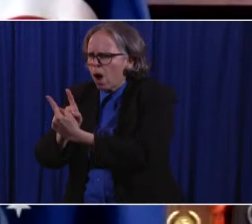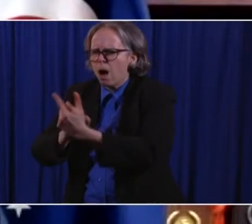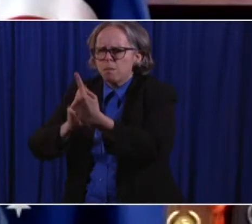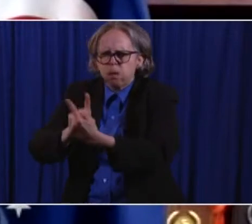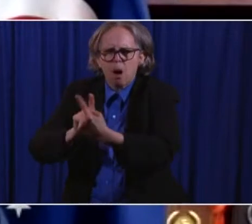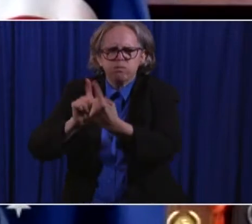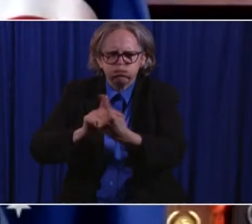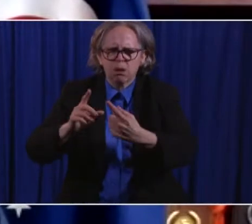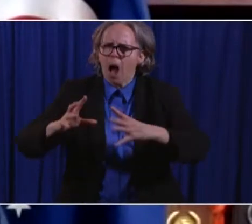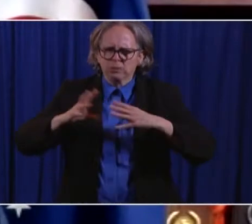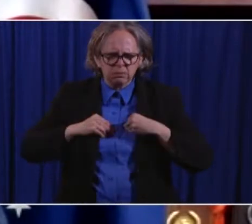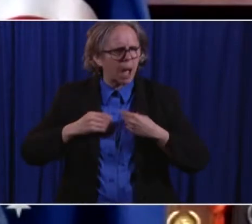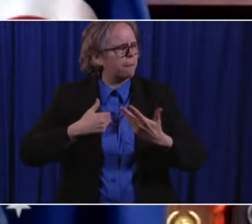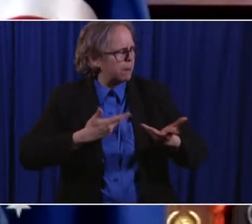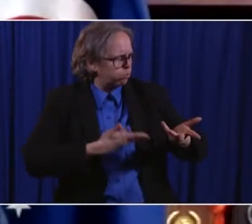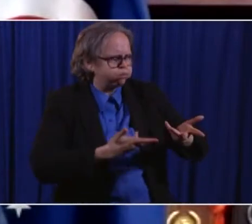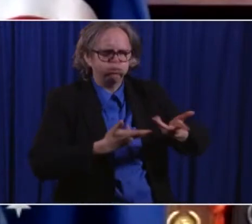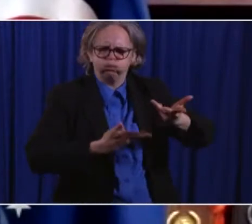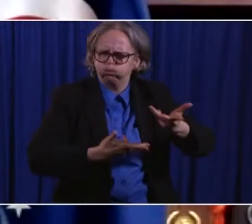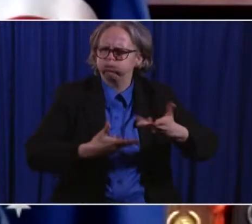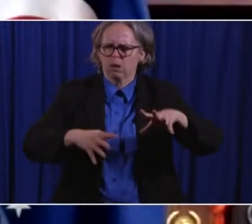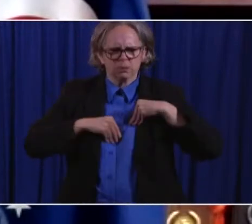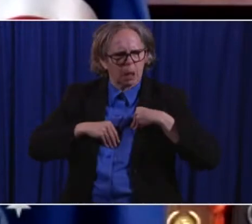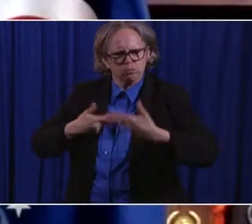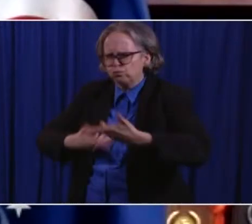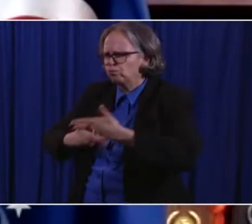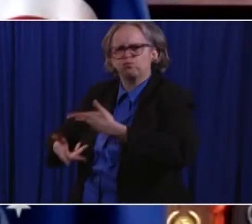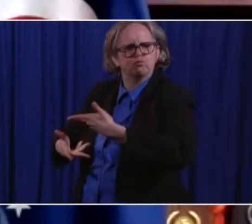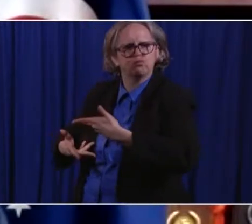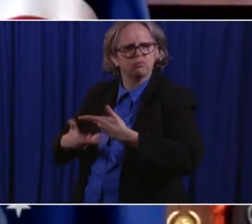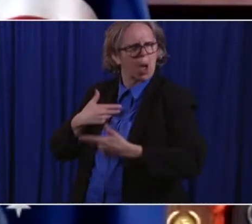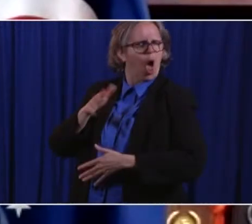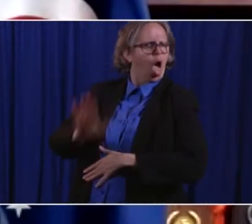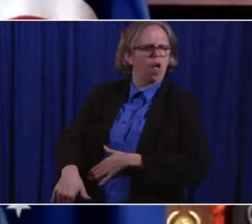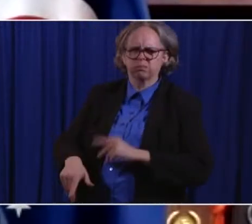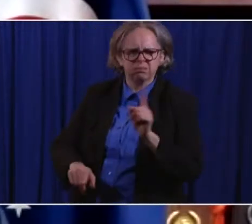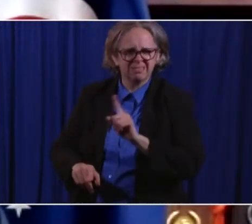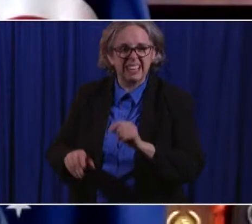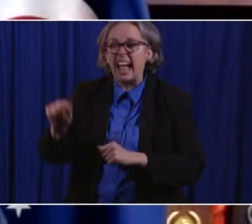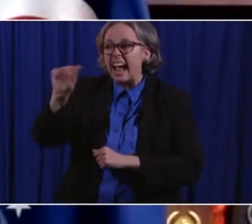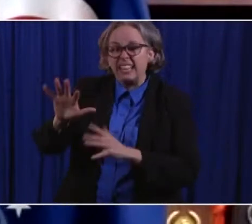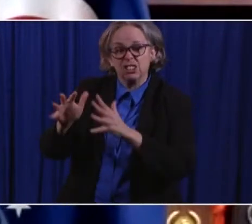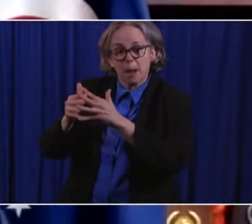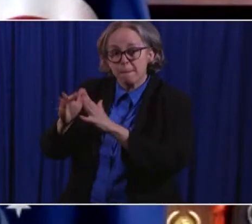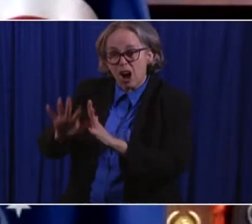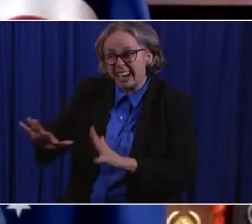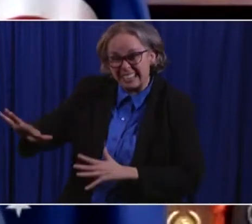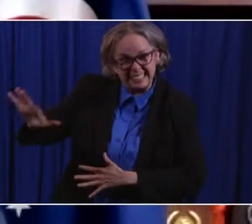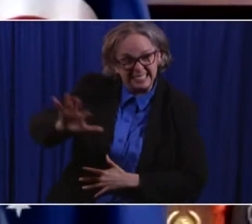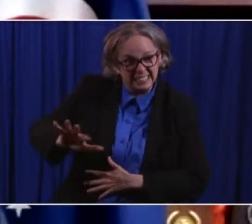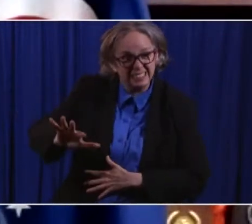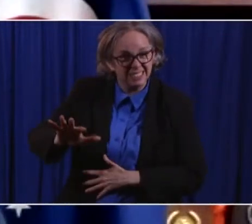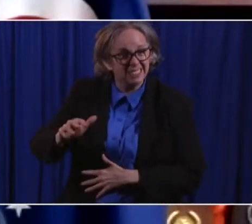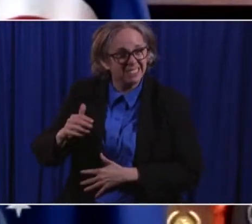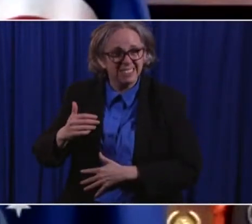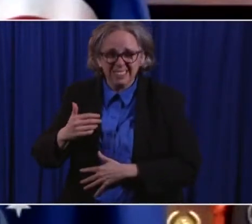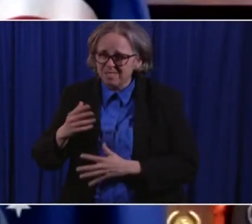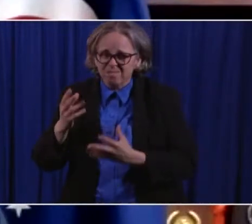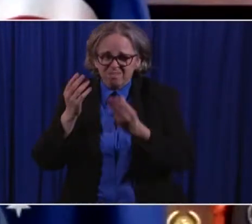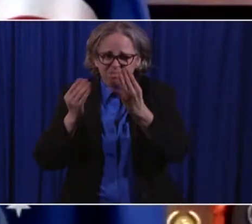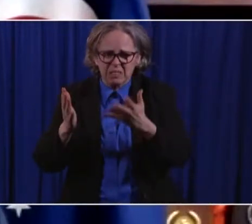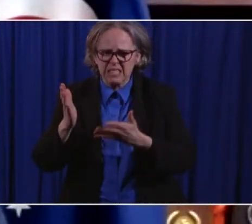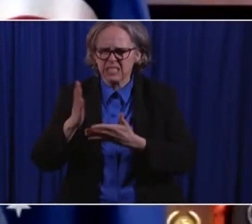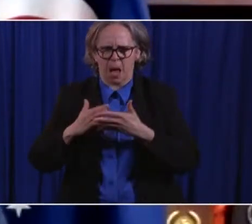lot of disagreement among Asian Americans who, some of them don't want to be brought into this. They want to